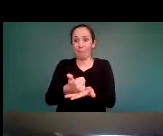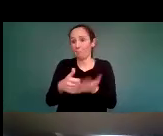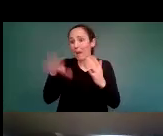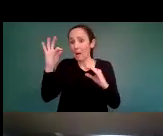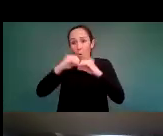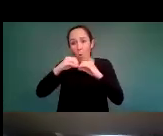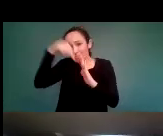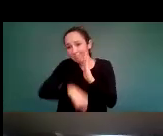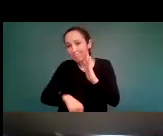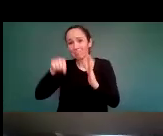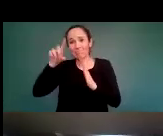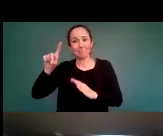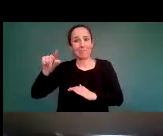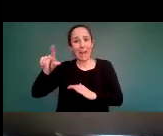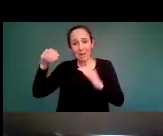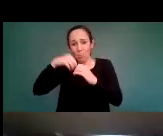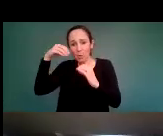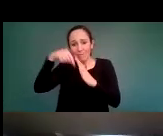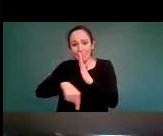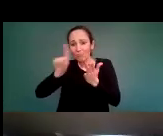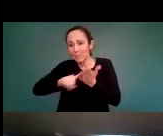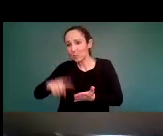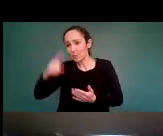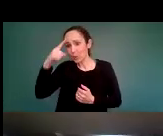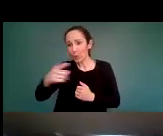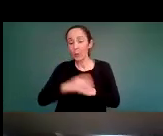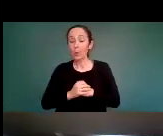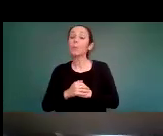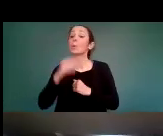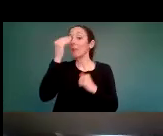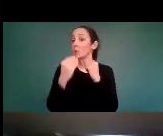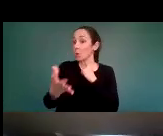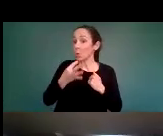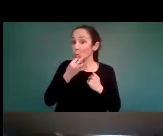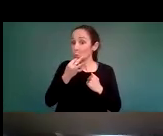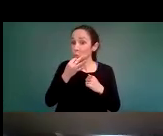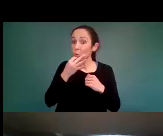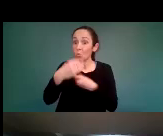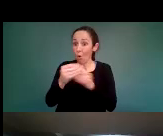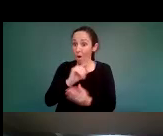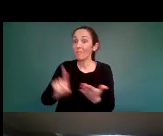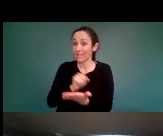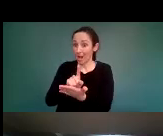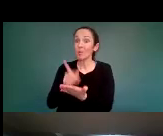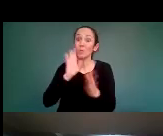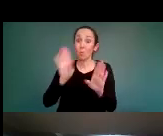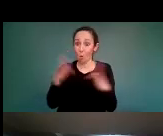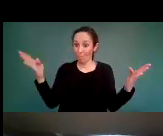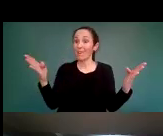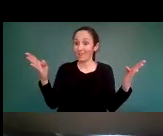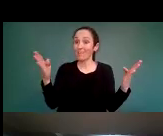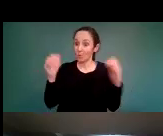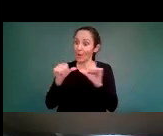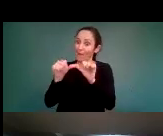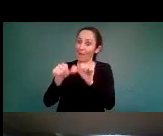and talk about that with you too. Please look for upcoming office hours, where essentially if you wanted to continue this conversation, connect with